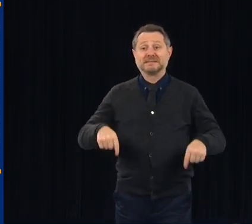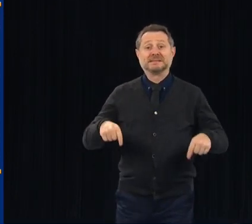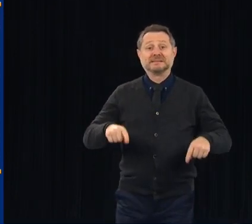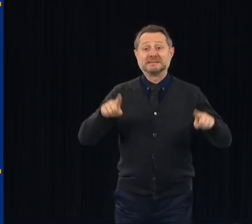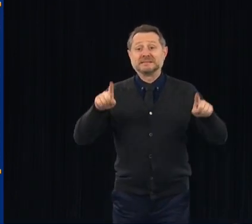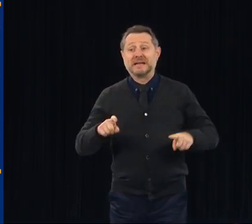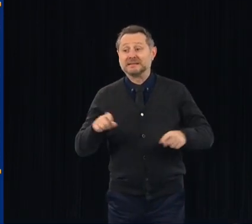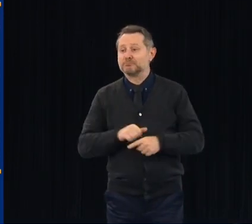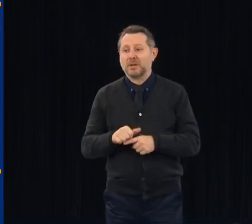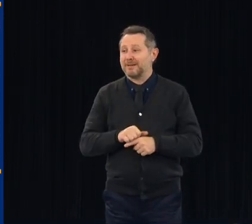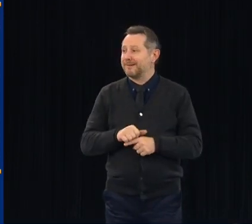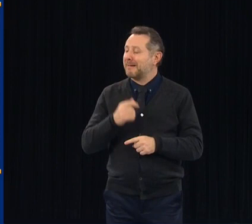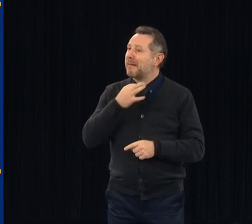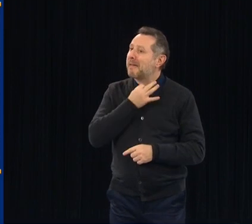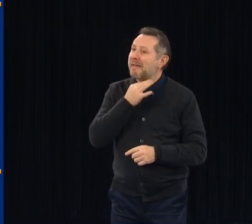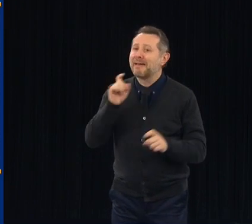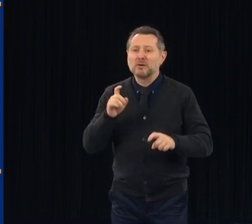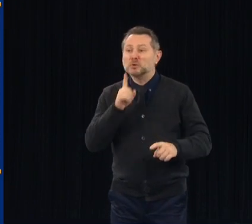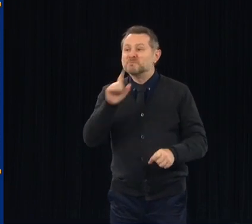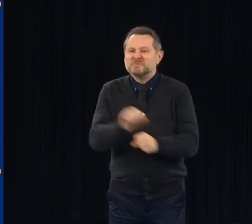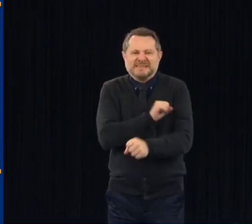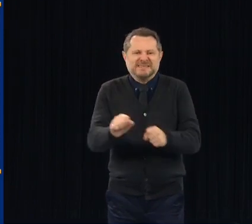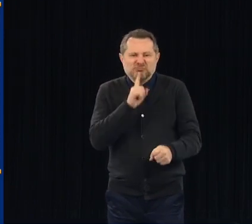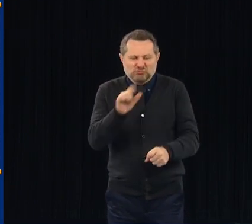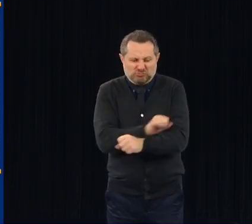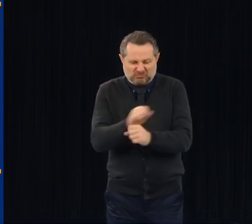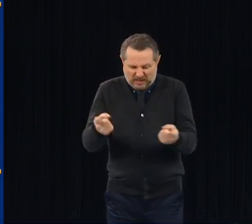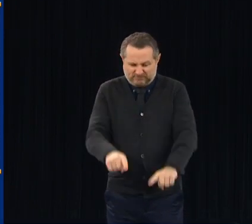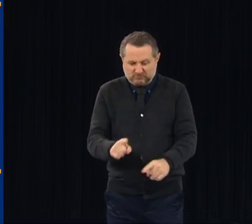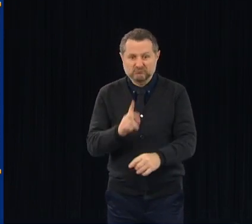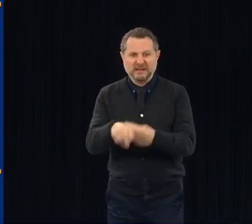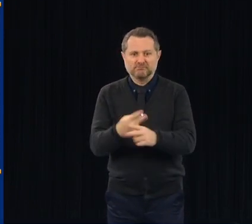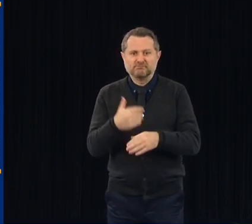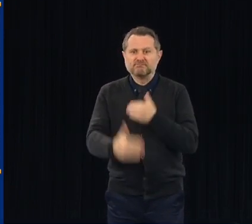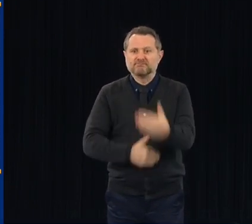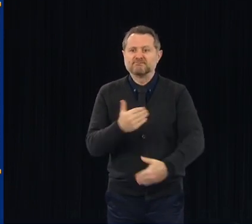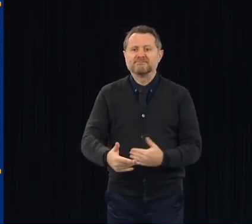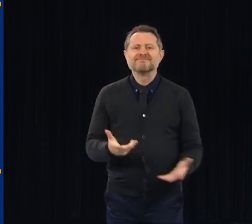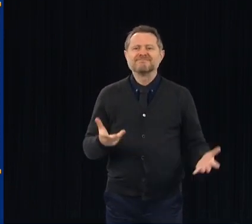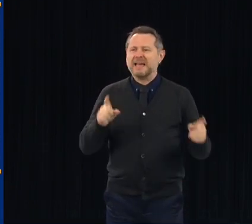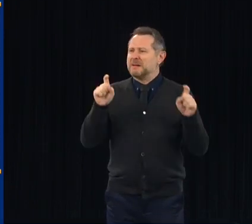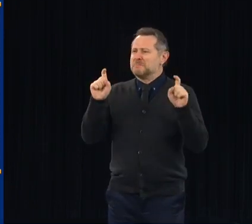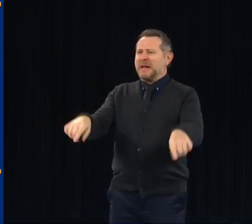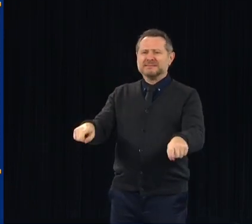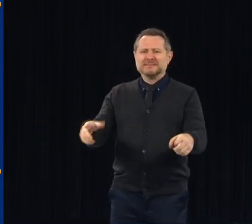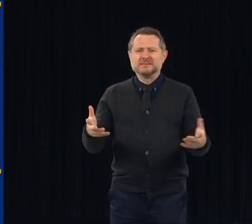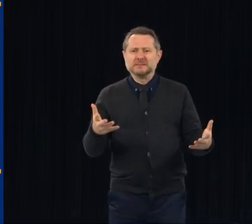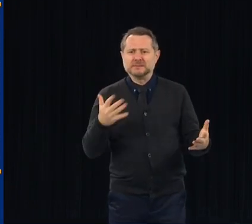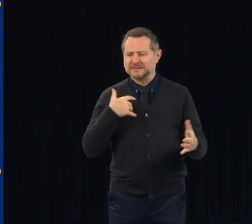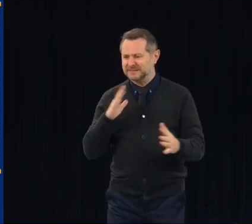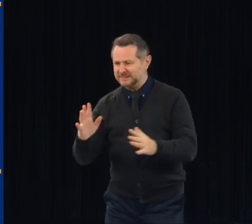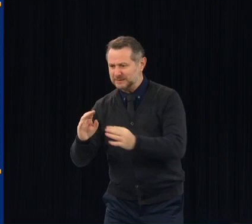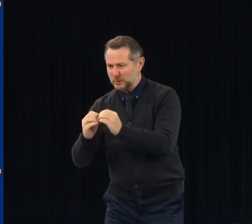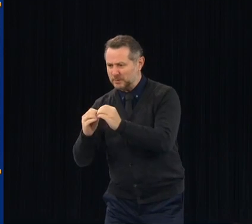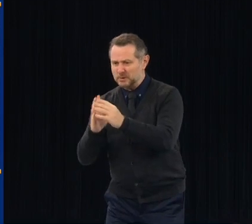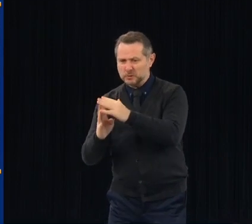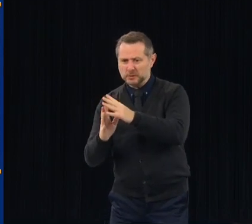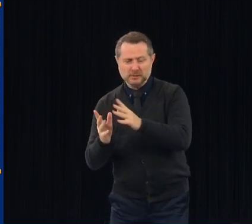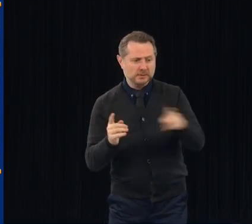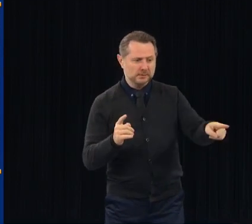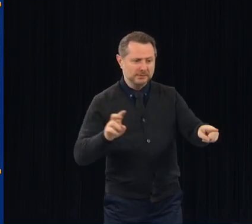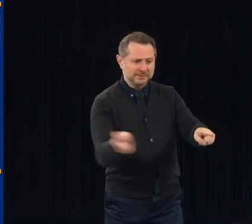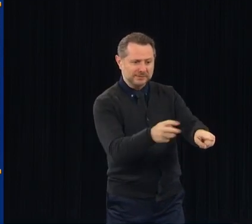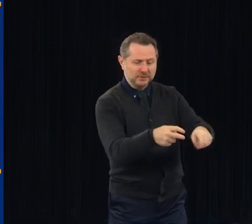It's just a statement of reality. You're going to have to shift and deploy